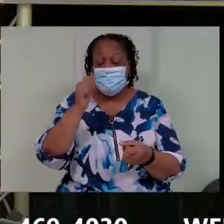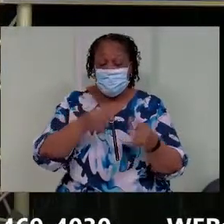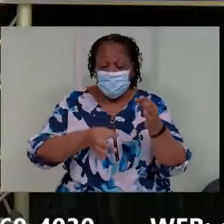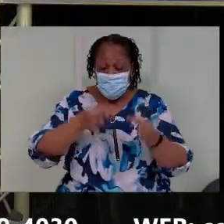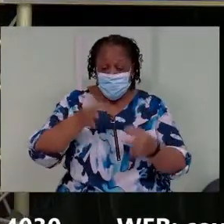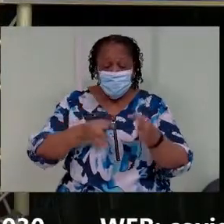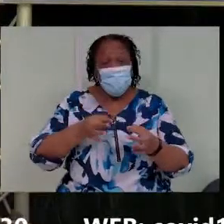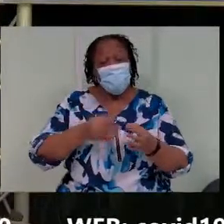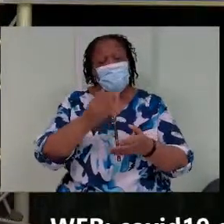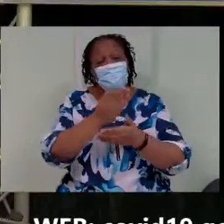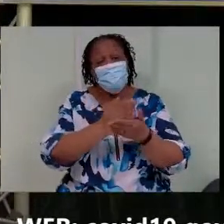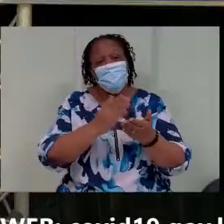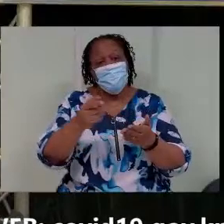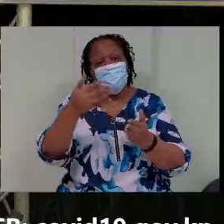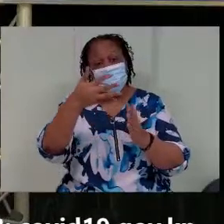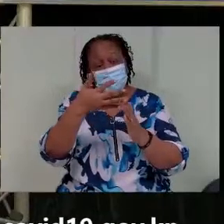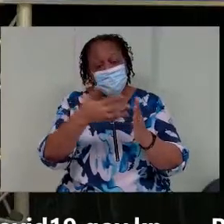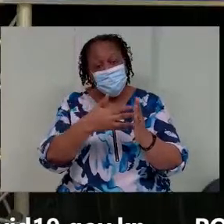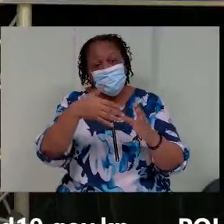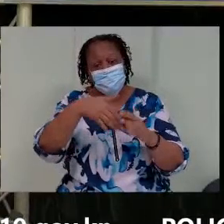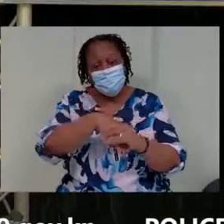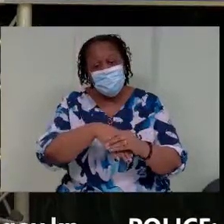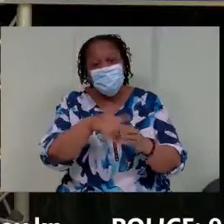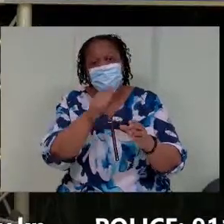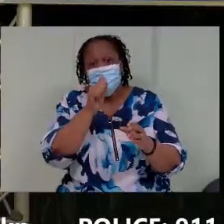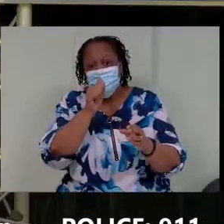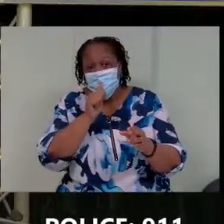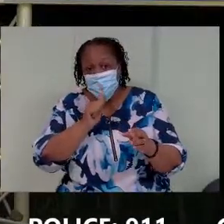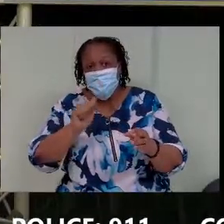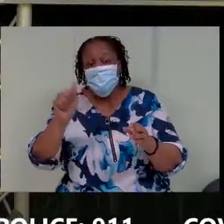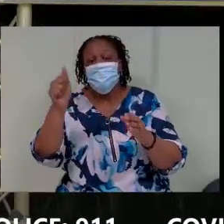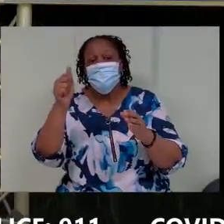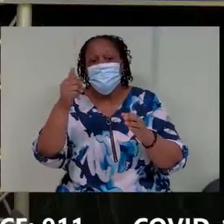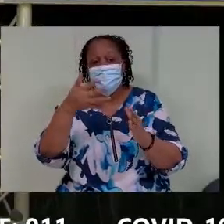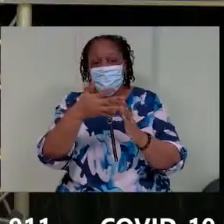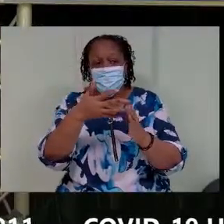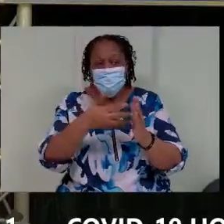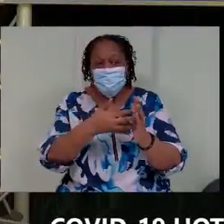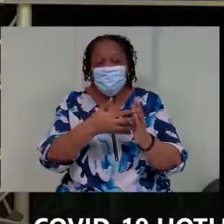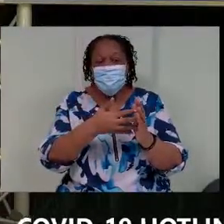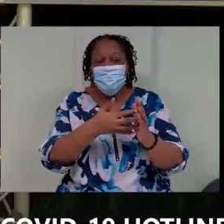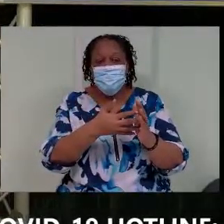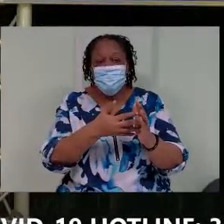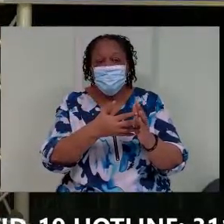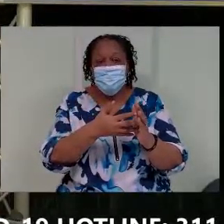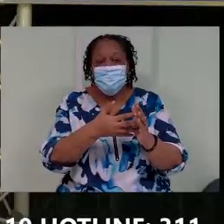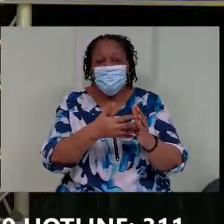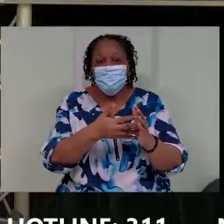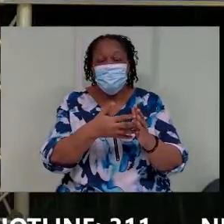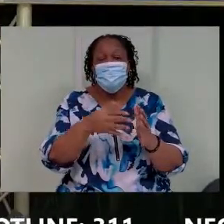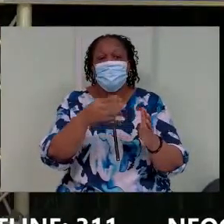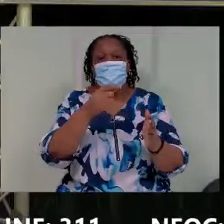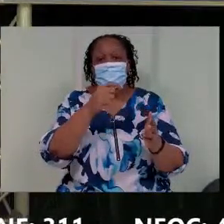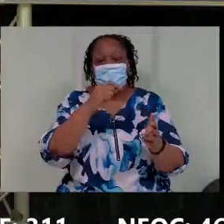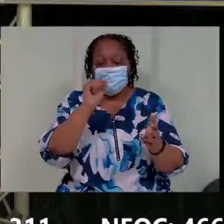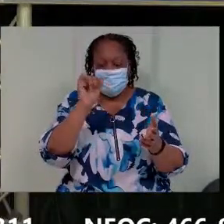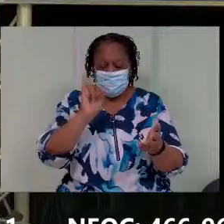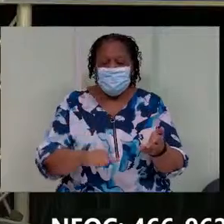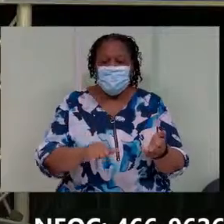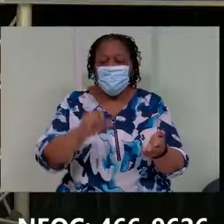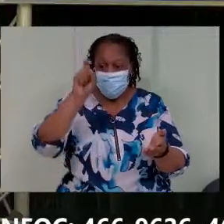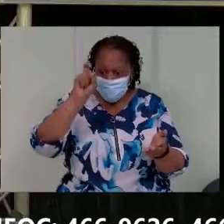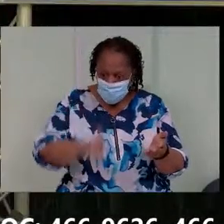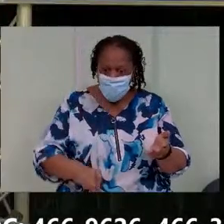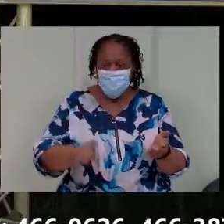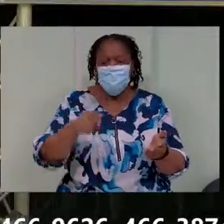private medical lab or a person fails to report and forward results to the Chief Medical